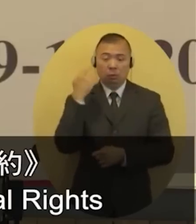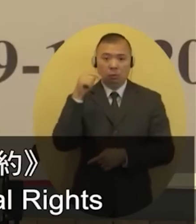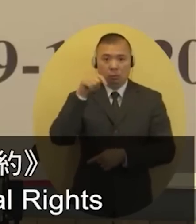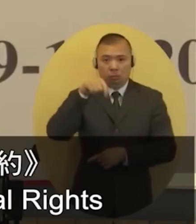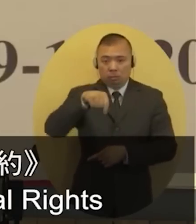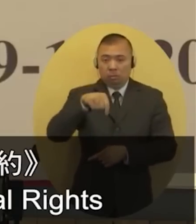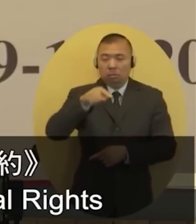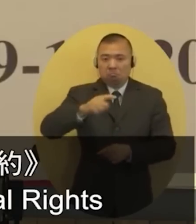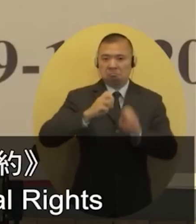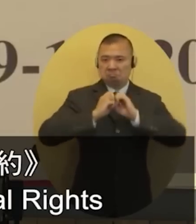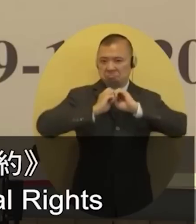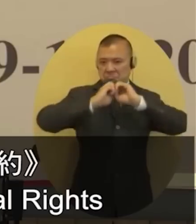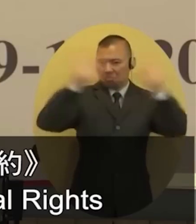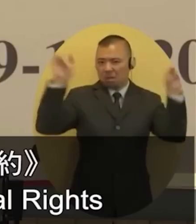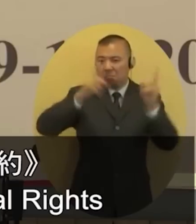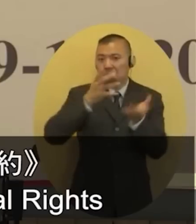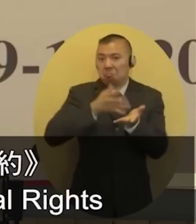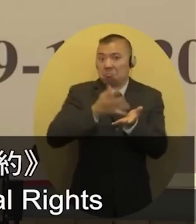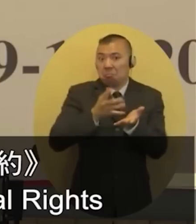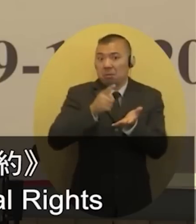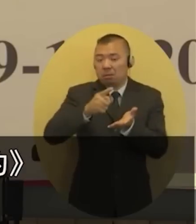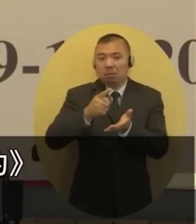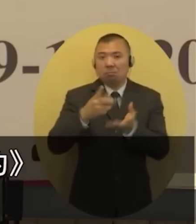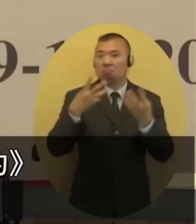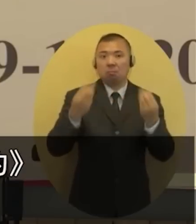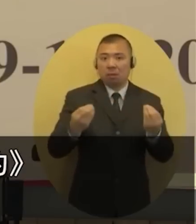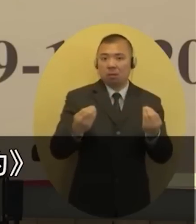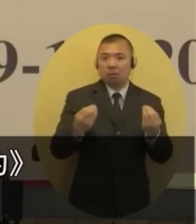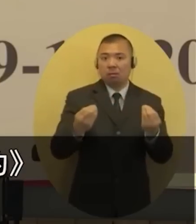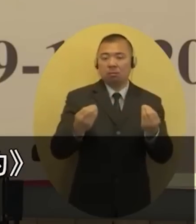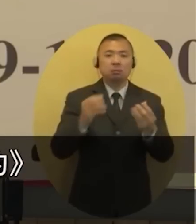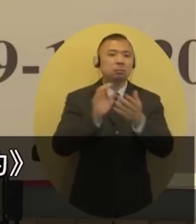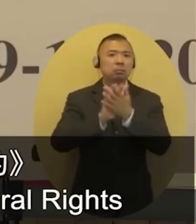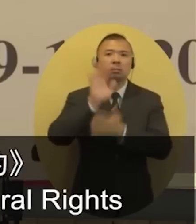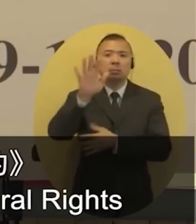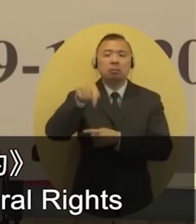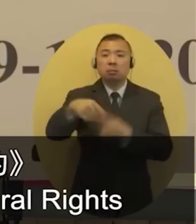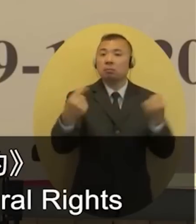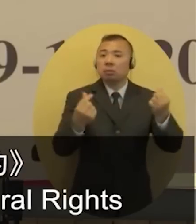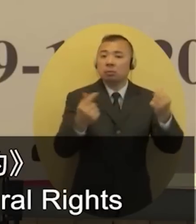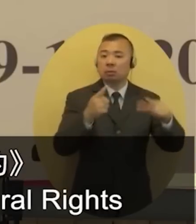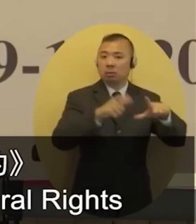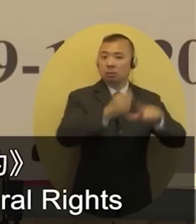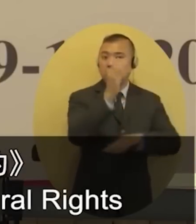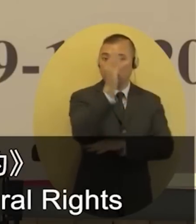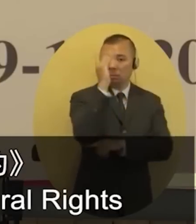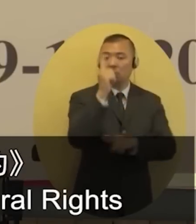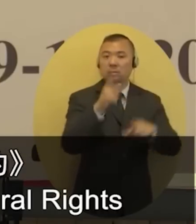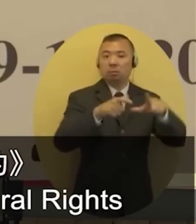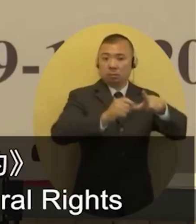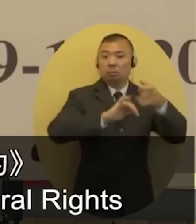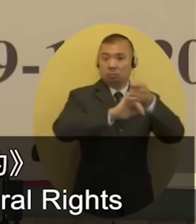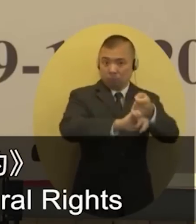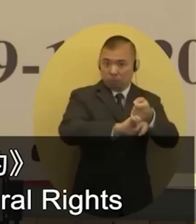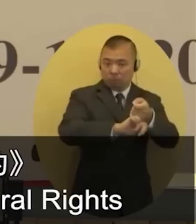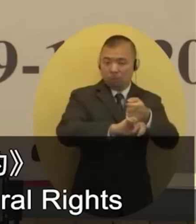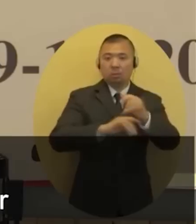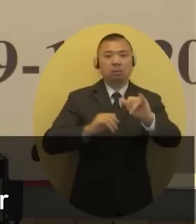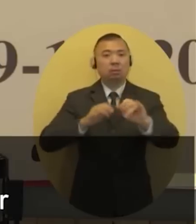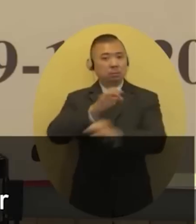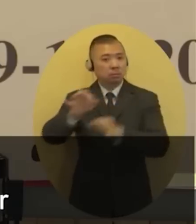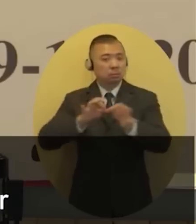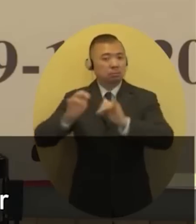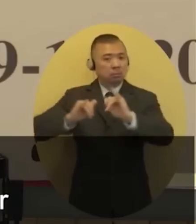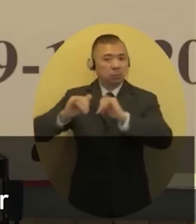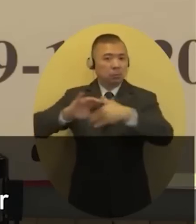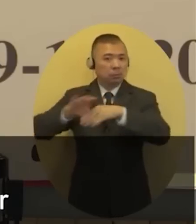international covenant on civil and political rights, nor would there be a covenant on economic, social, and cultural rights,